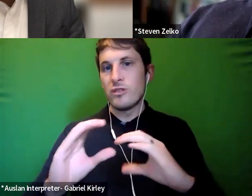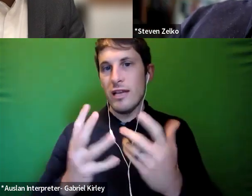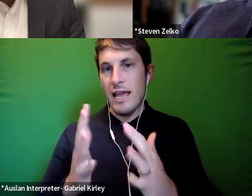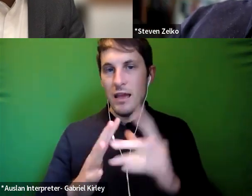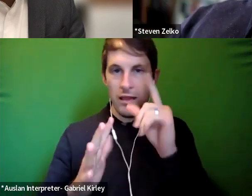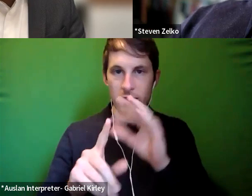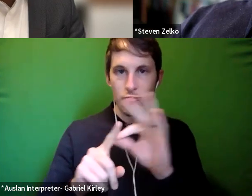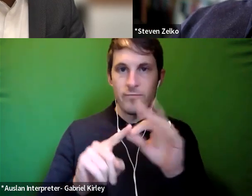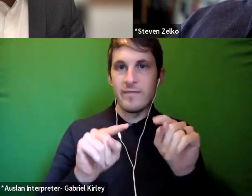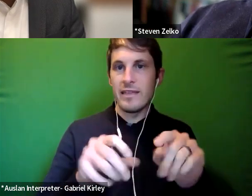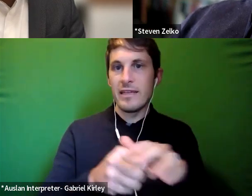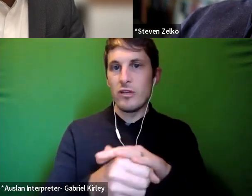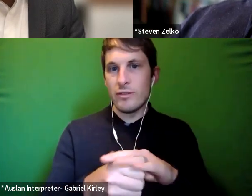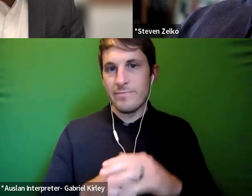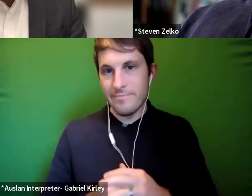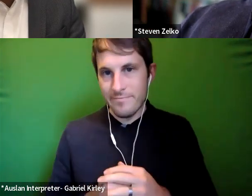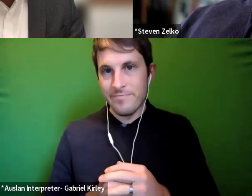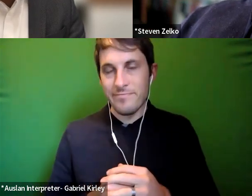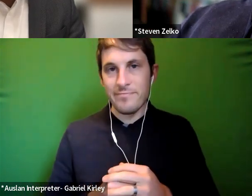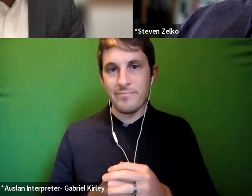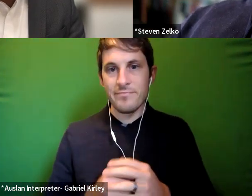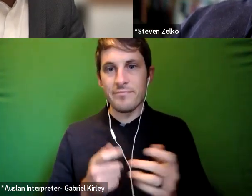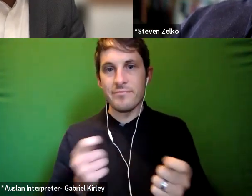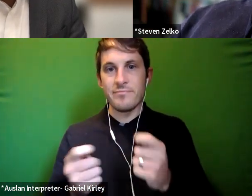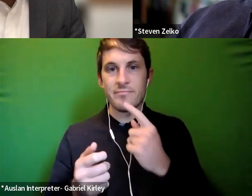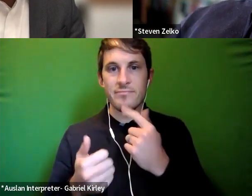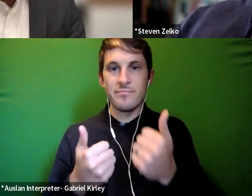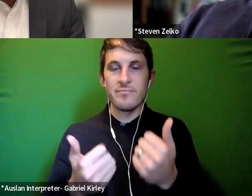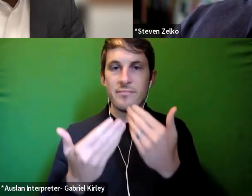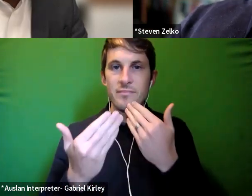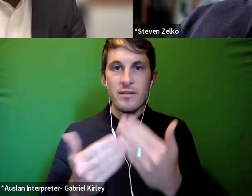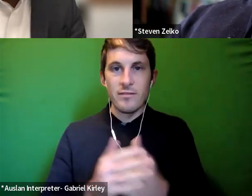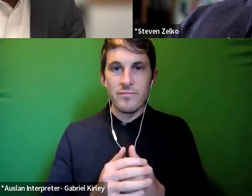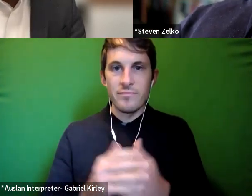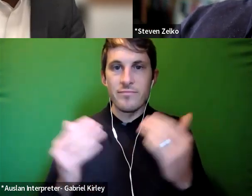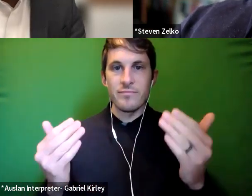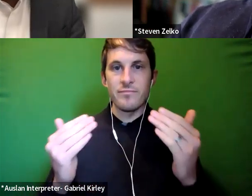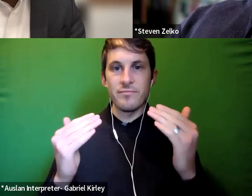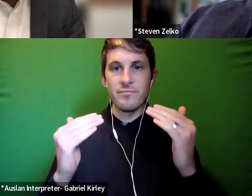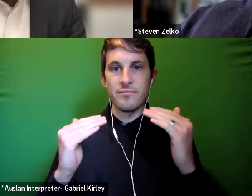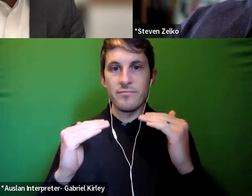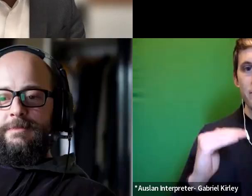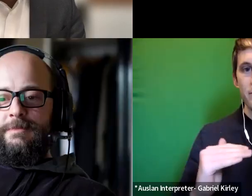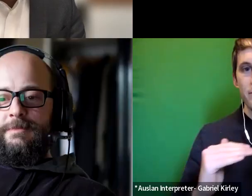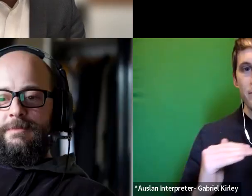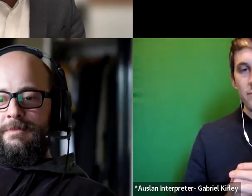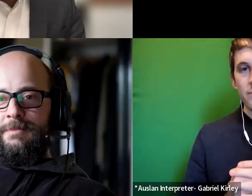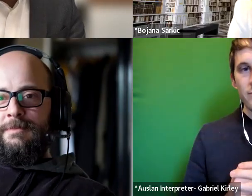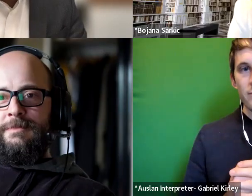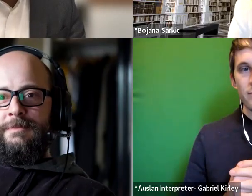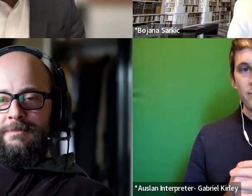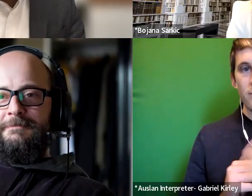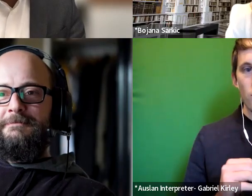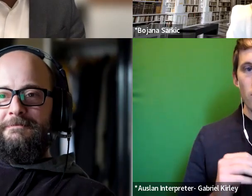Yeah. Thank you, Stephen. Great points you raise. And finally, and again from La